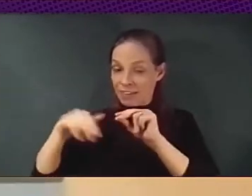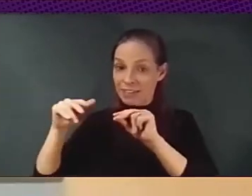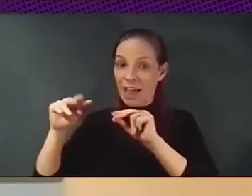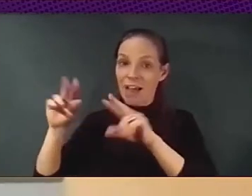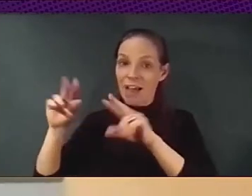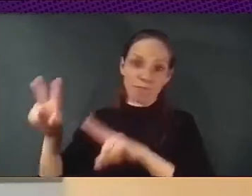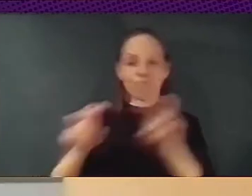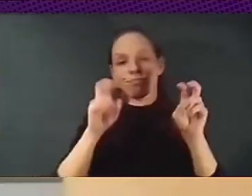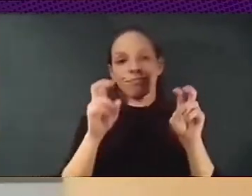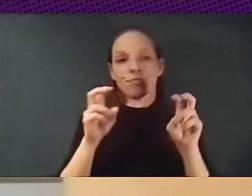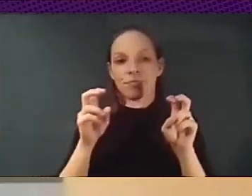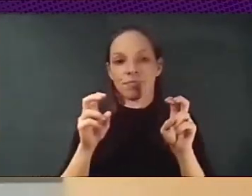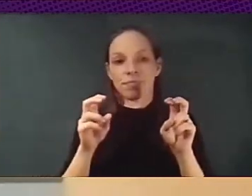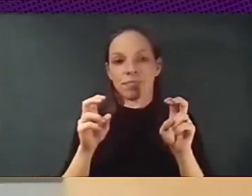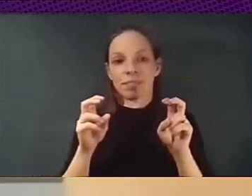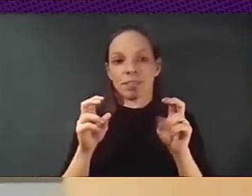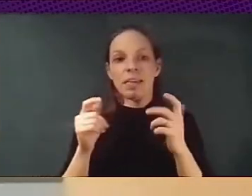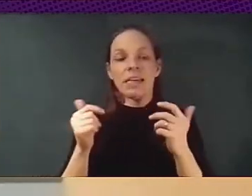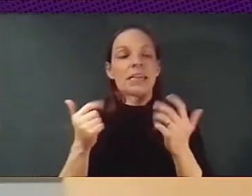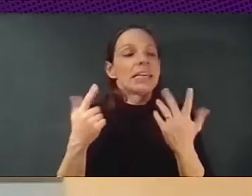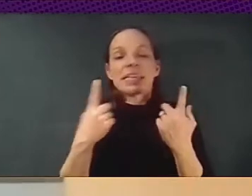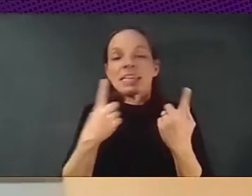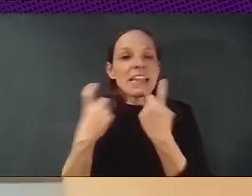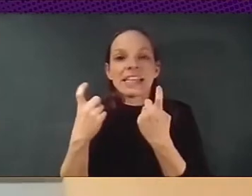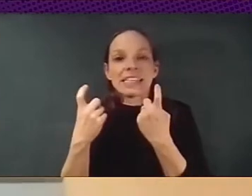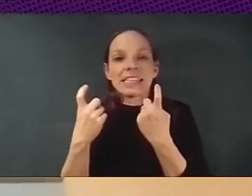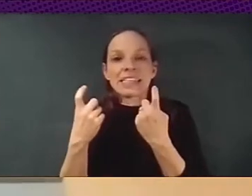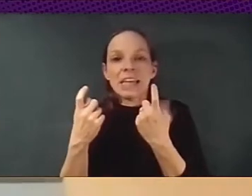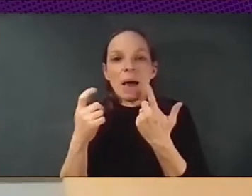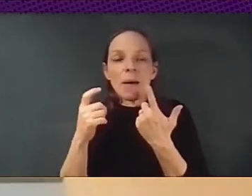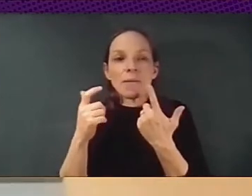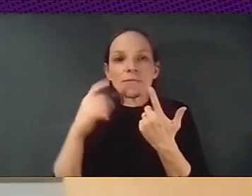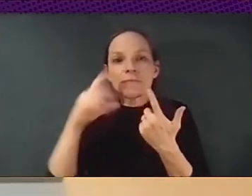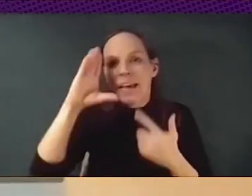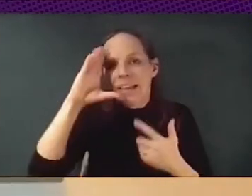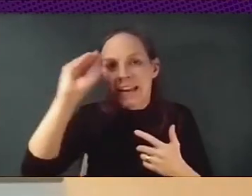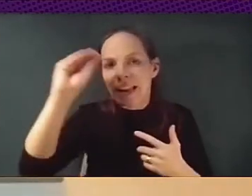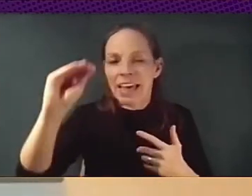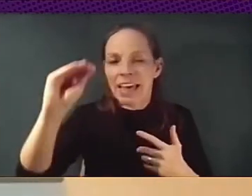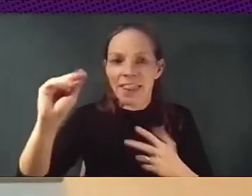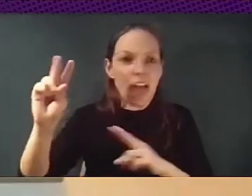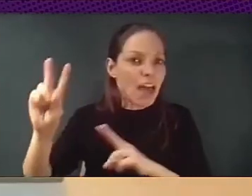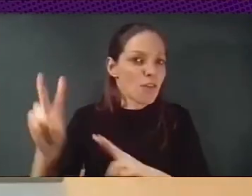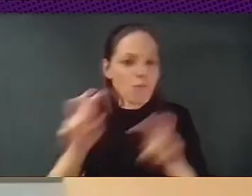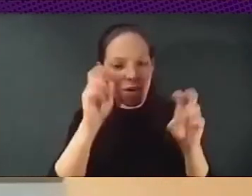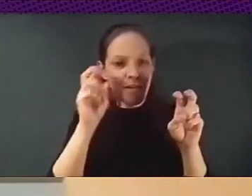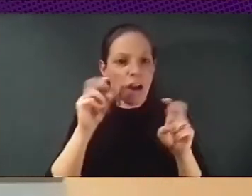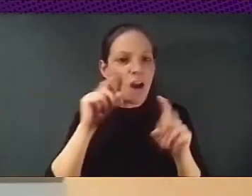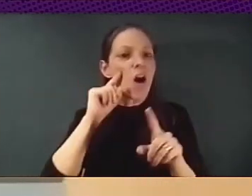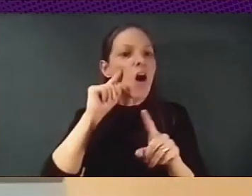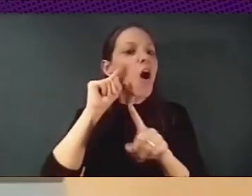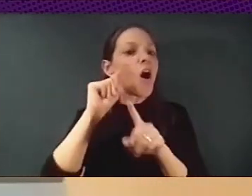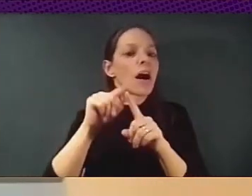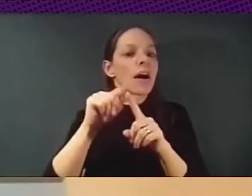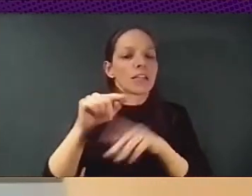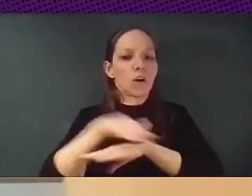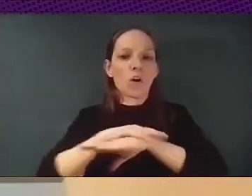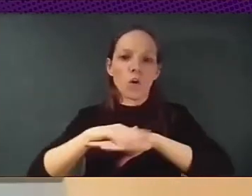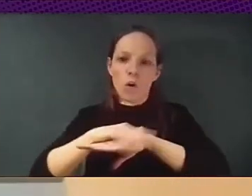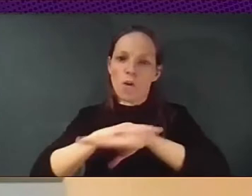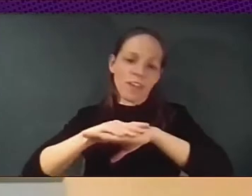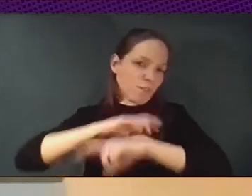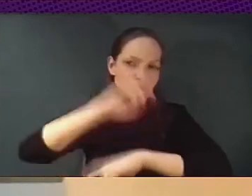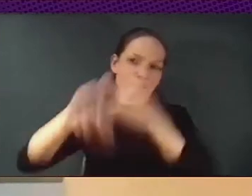smart bureaucracy to transform government. And but having said that, you know, now with that data,